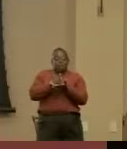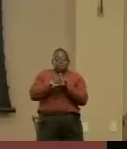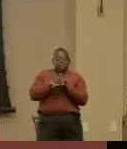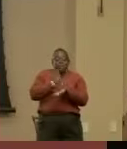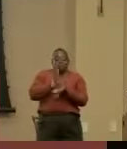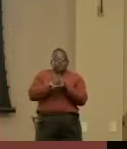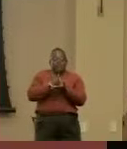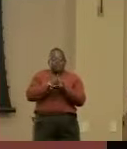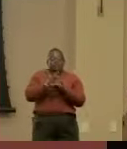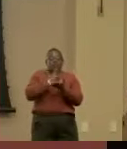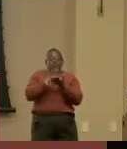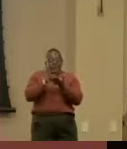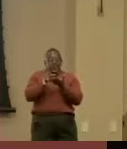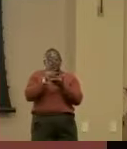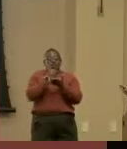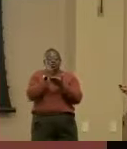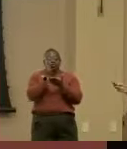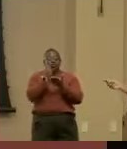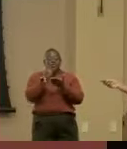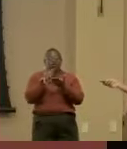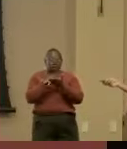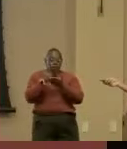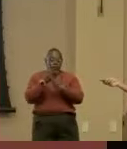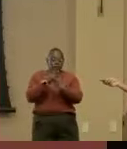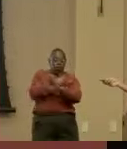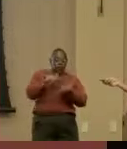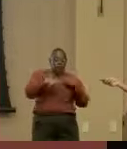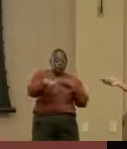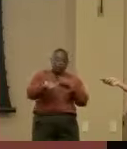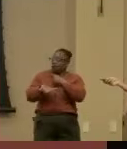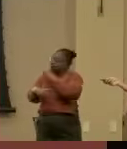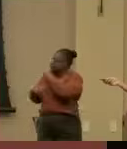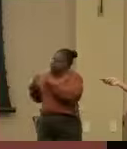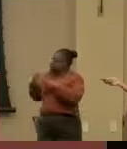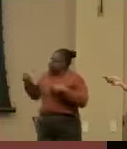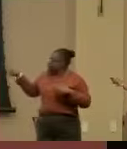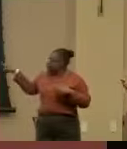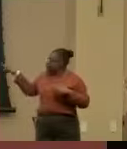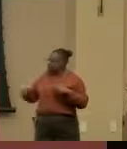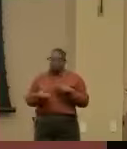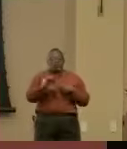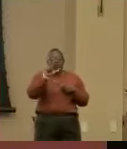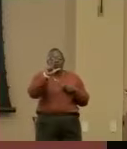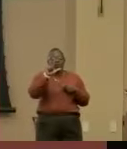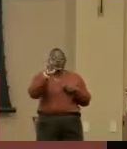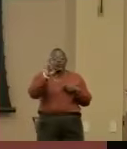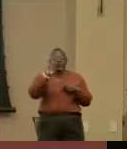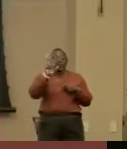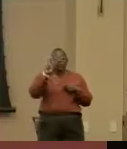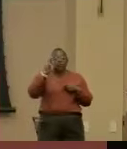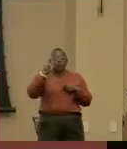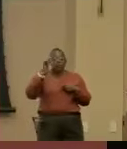consider stopping them 6 to 12 weeks before conception, some of them even more. Most lupus patients don't take leflunomide, but a few